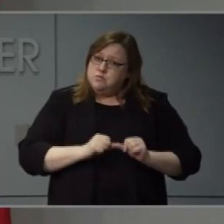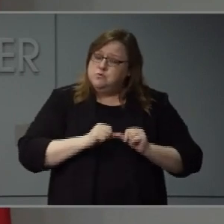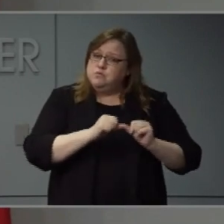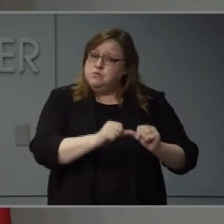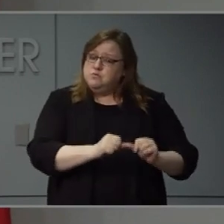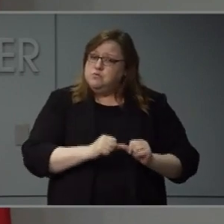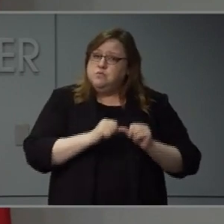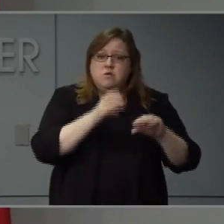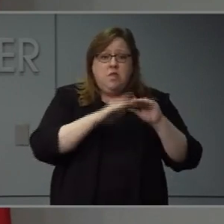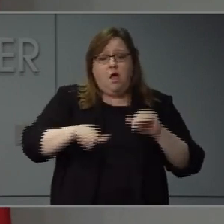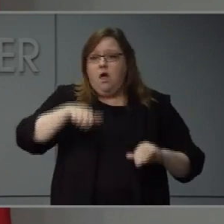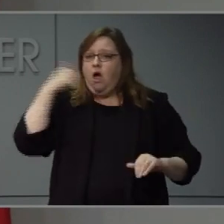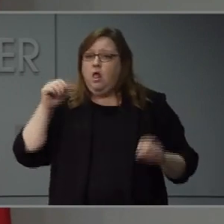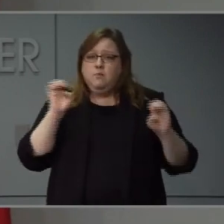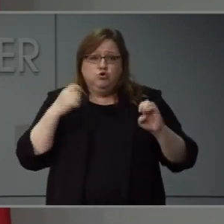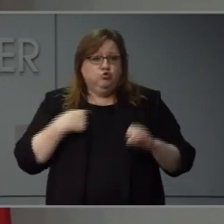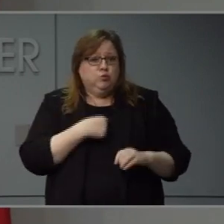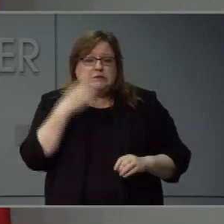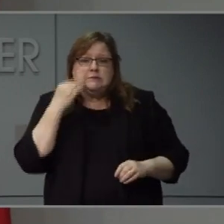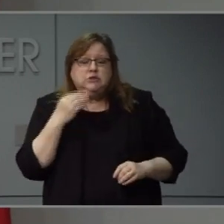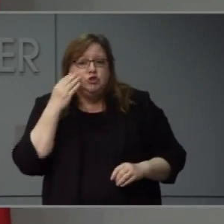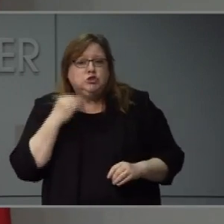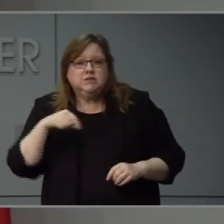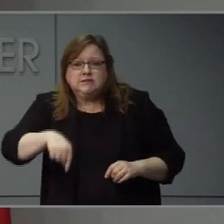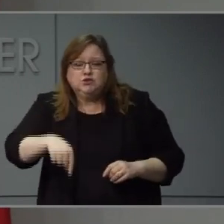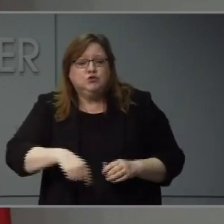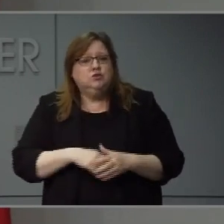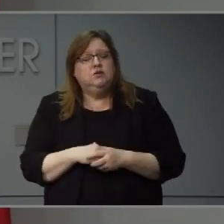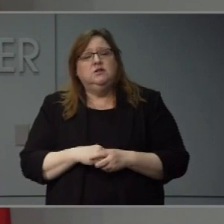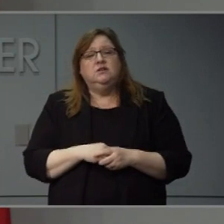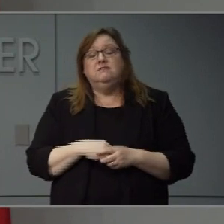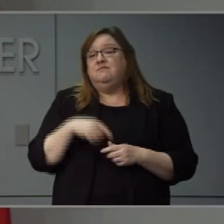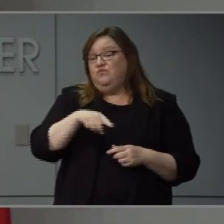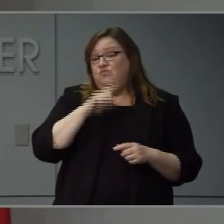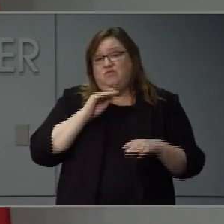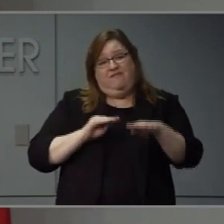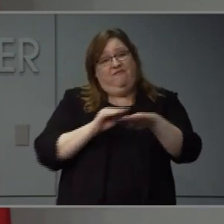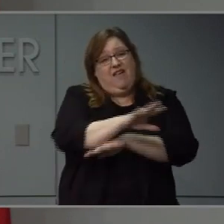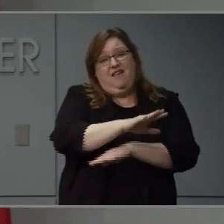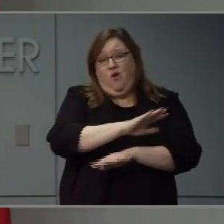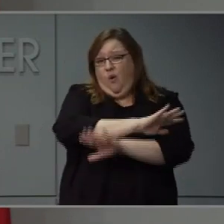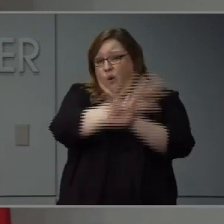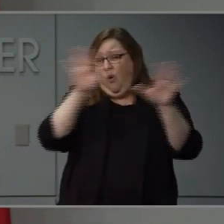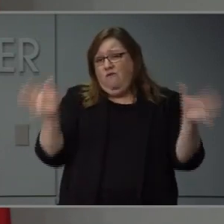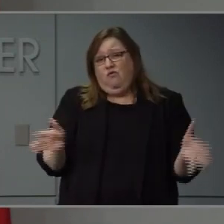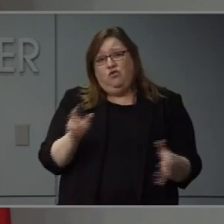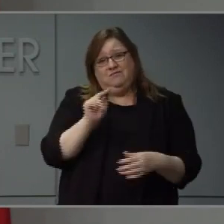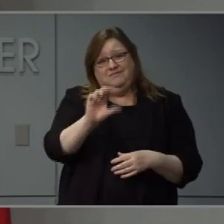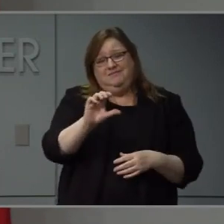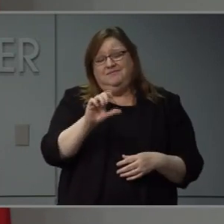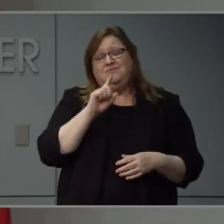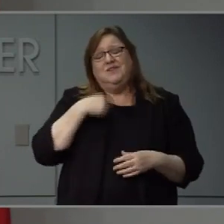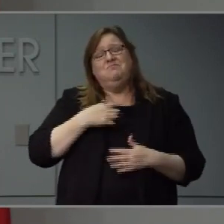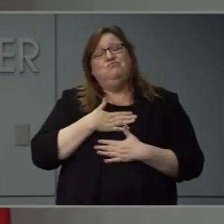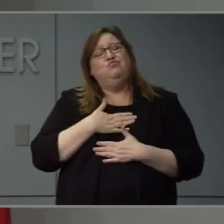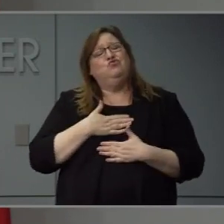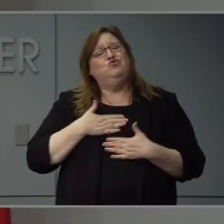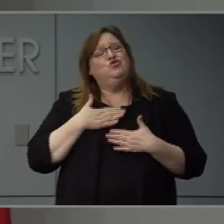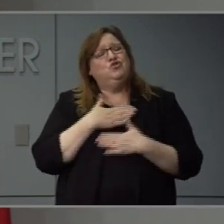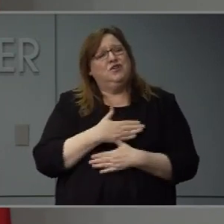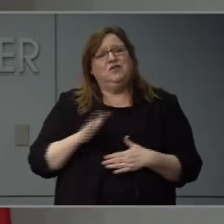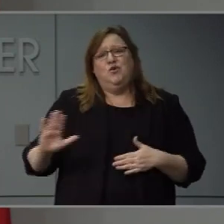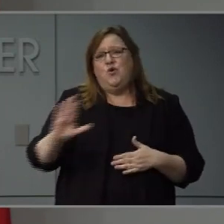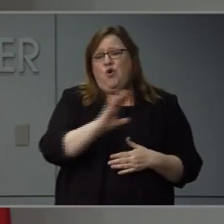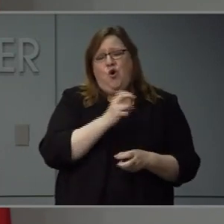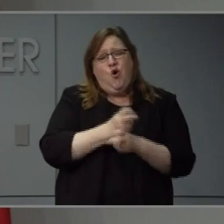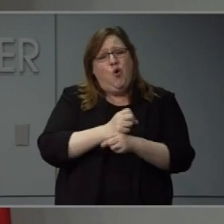activation of this emergency center. It is affecting our entire state, and I'm just so appreciative of the hard work that